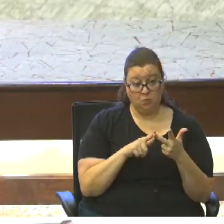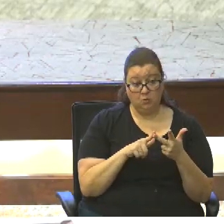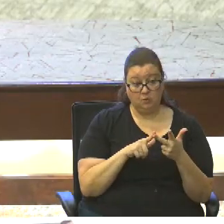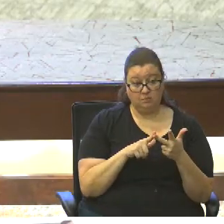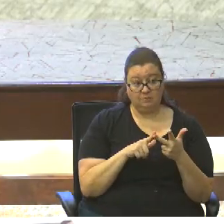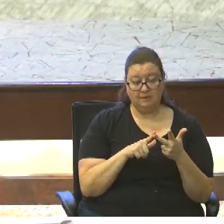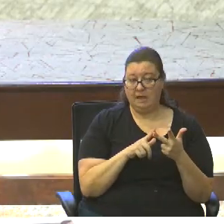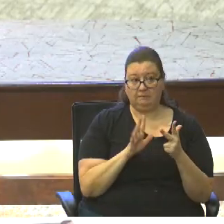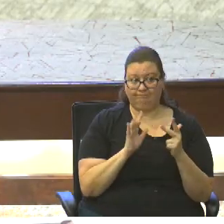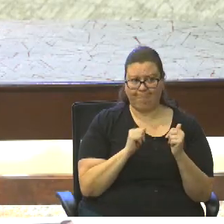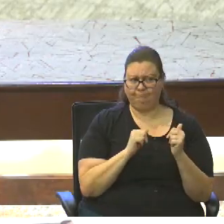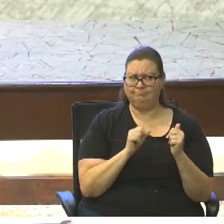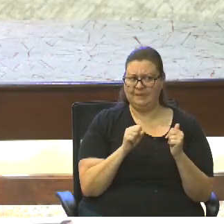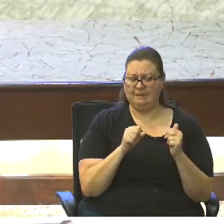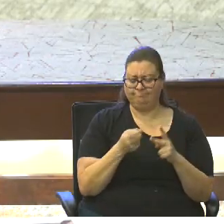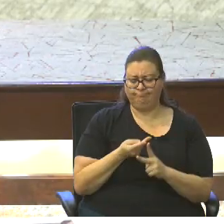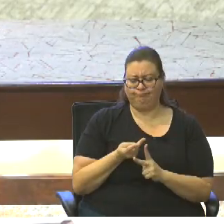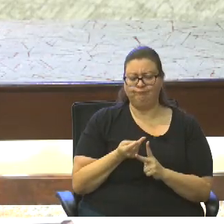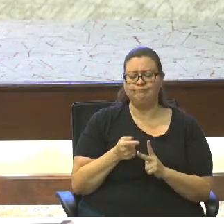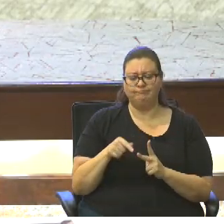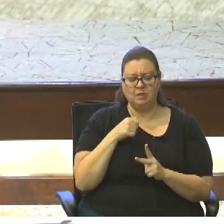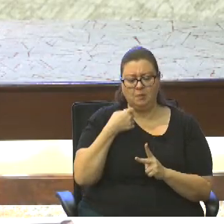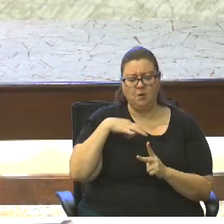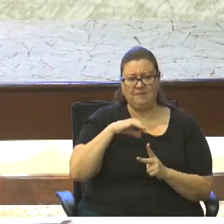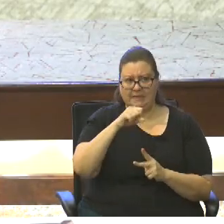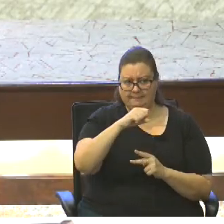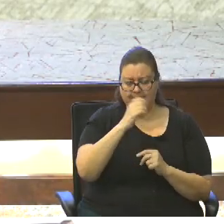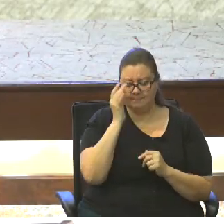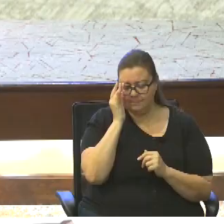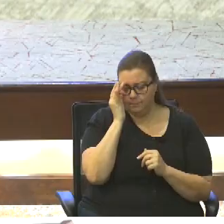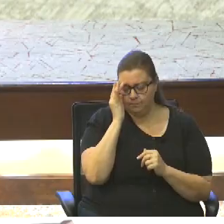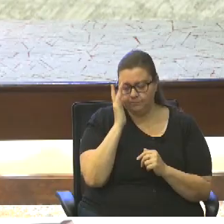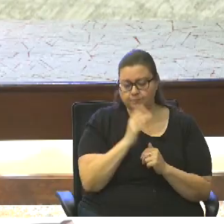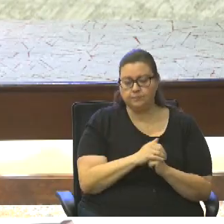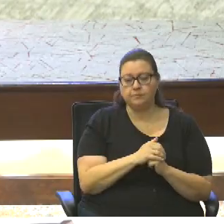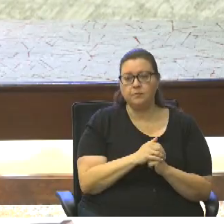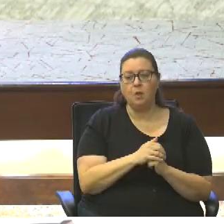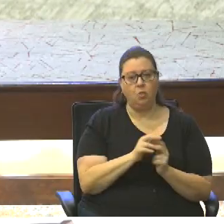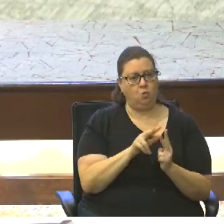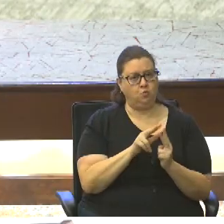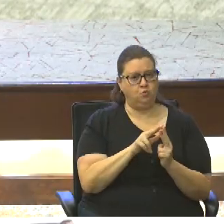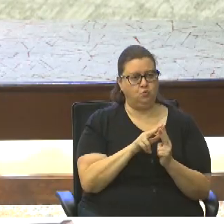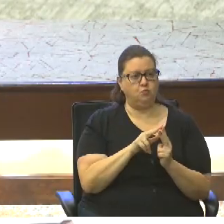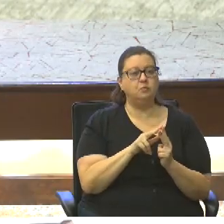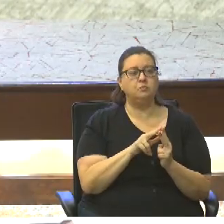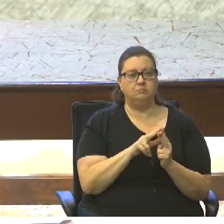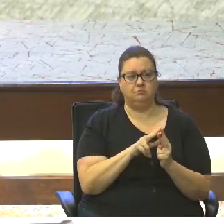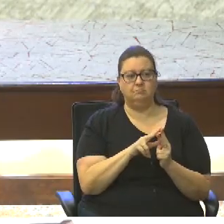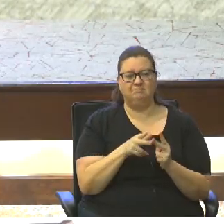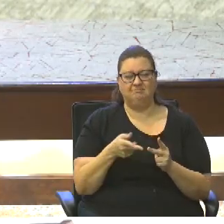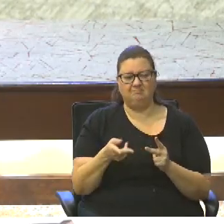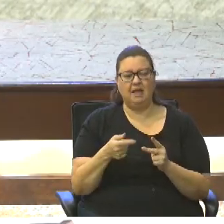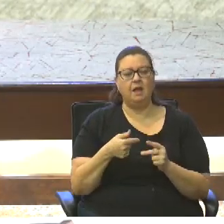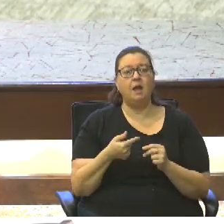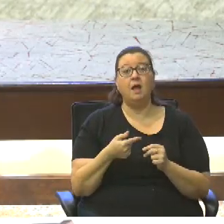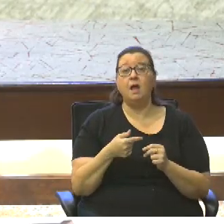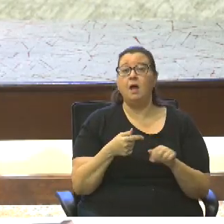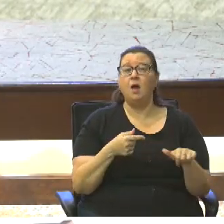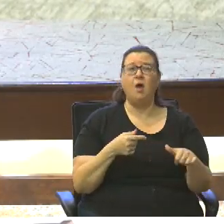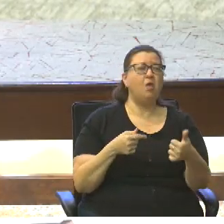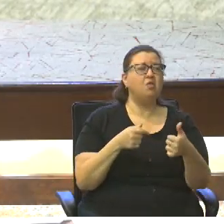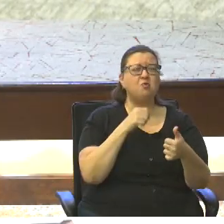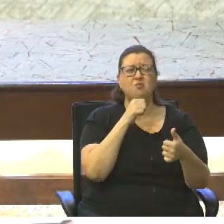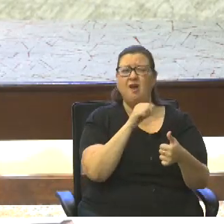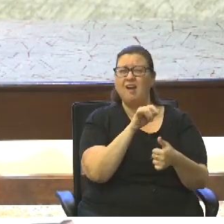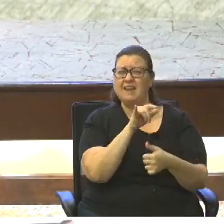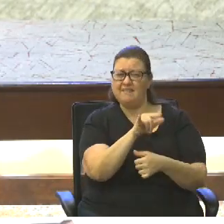Don't fully, yeah, that they're Okay. listed as a not-for-profit, yes, ma'am. Okay. Those are the two, so you've got those two there. There are some other non-aviation, there's